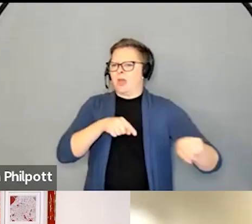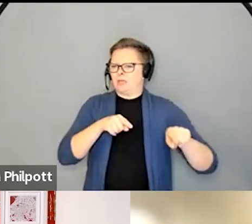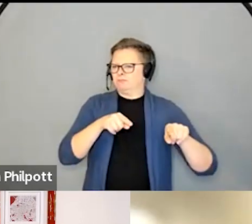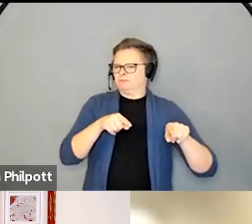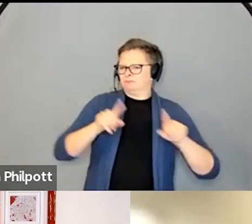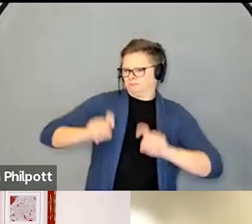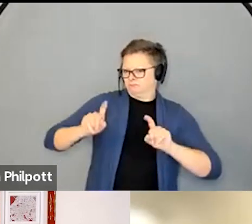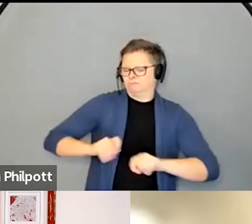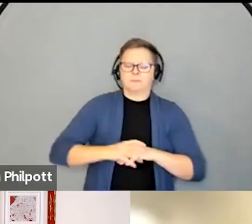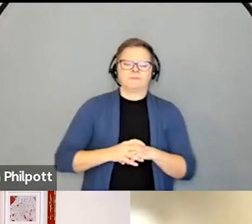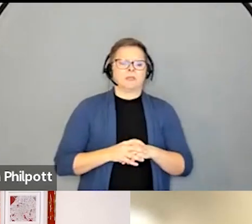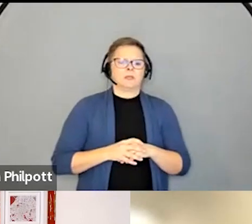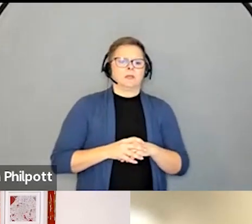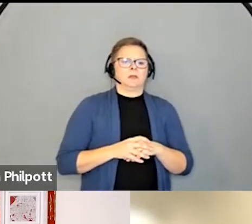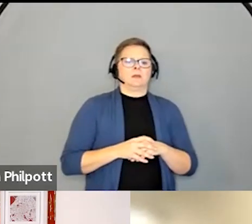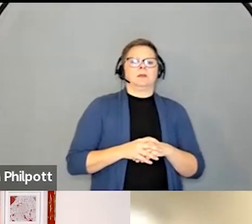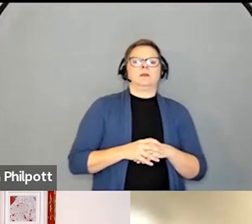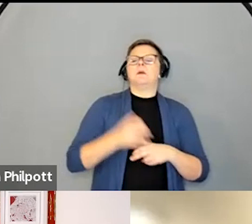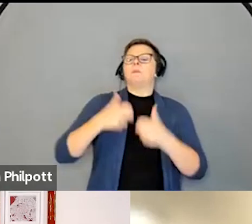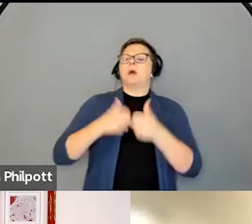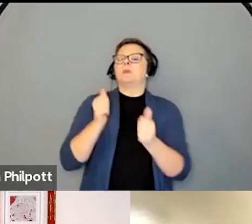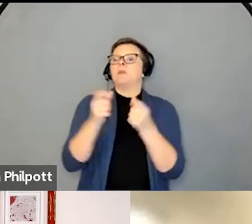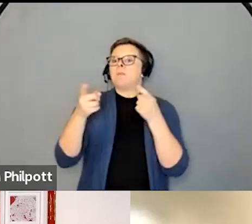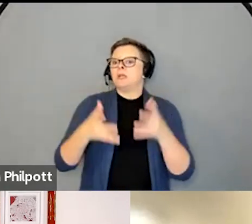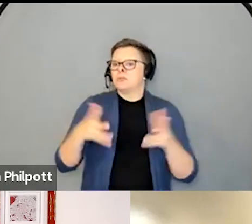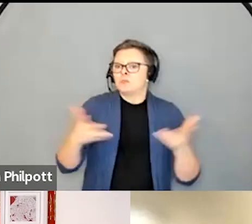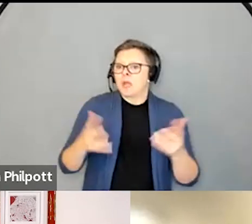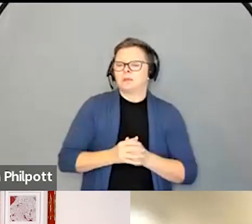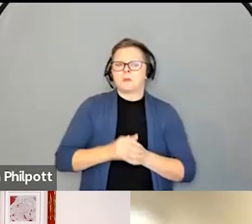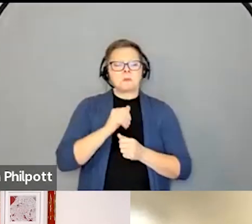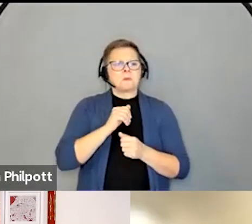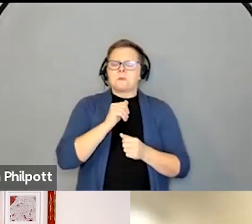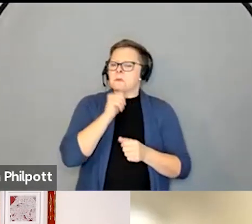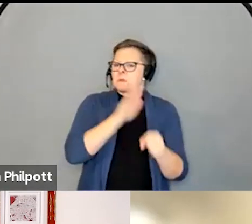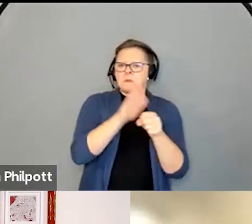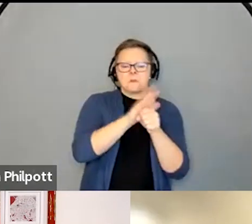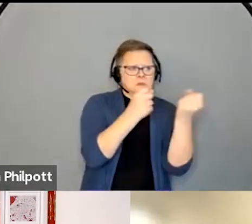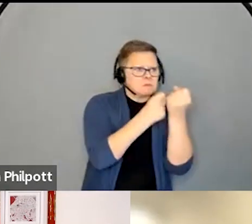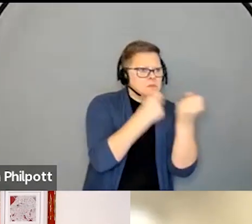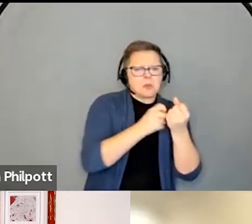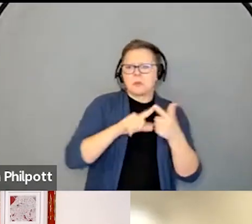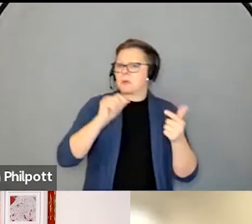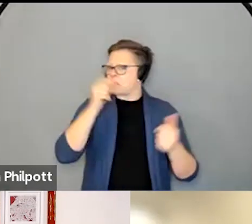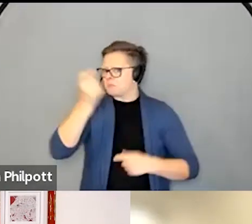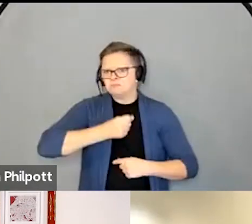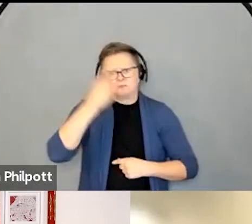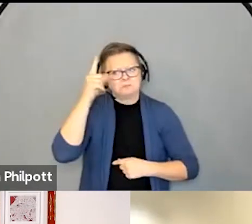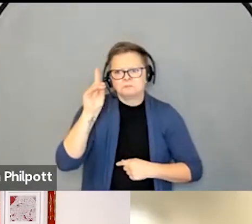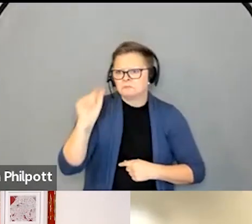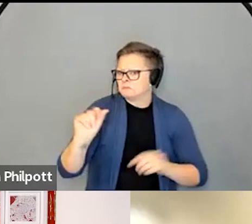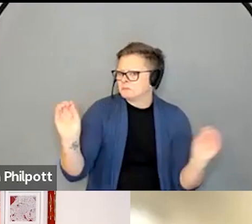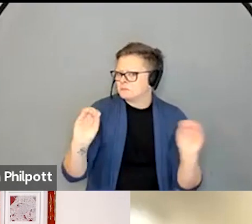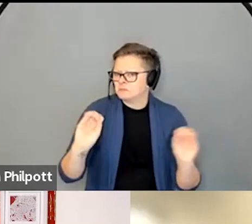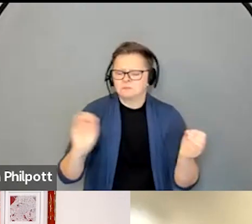to problems with managers, lack of support from management, lack of understanding of disabilities,